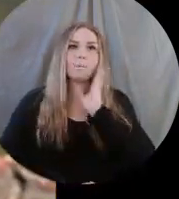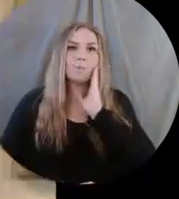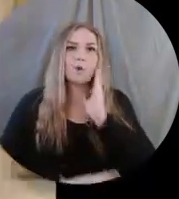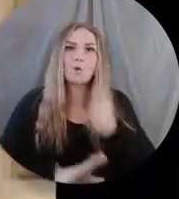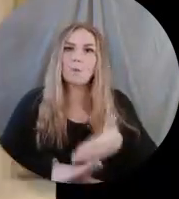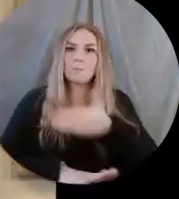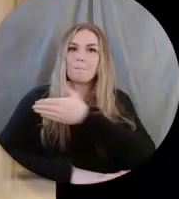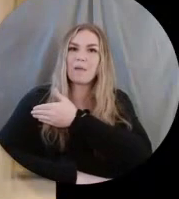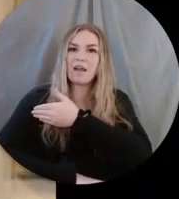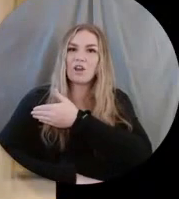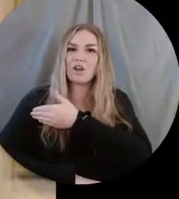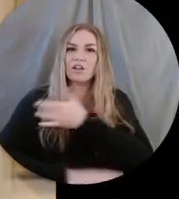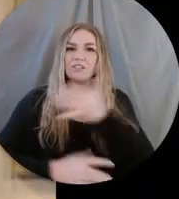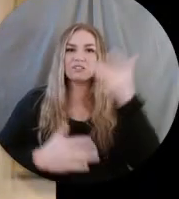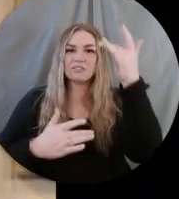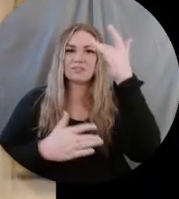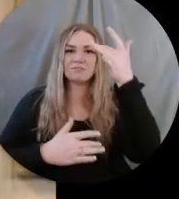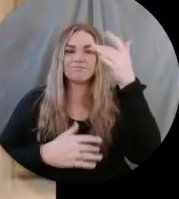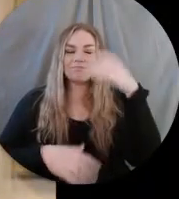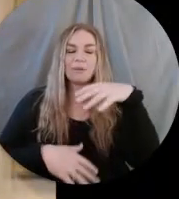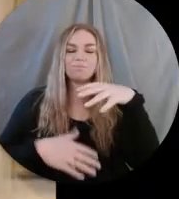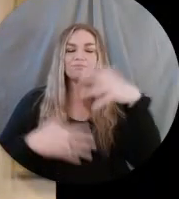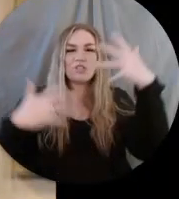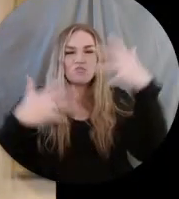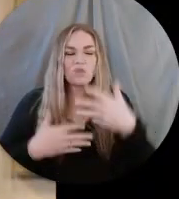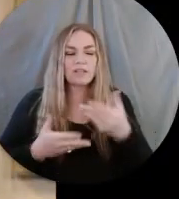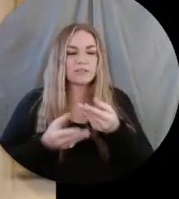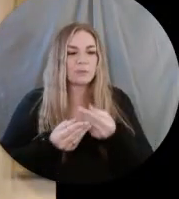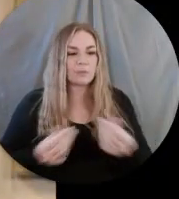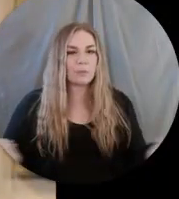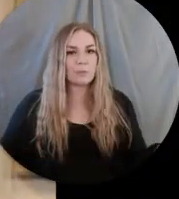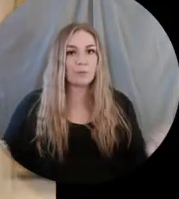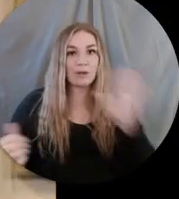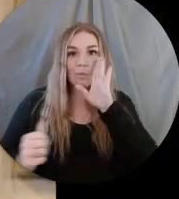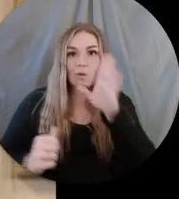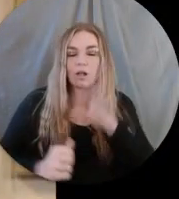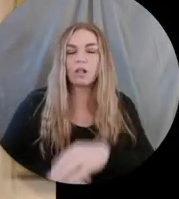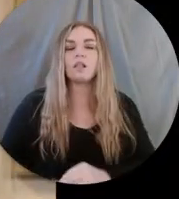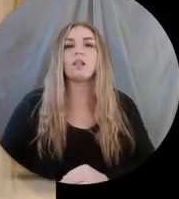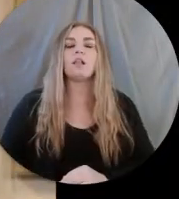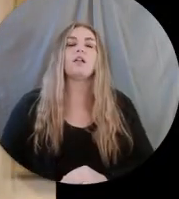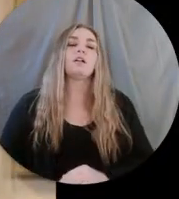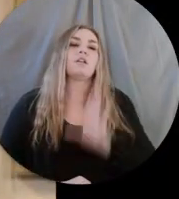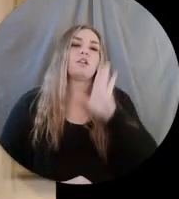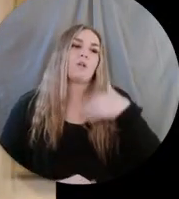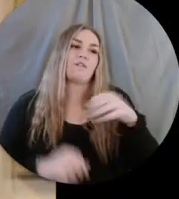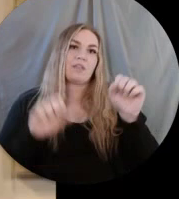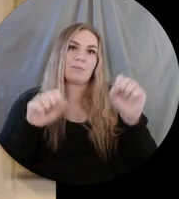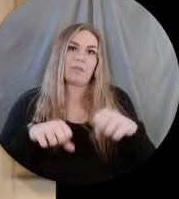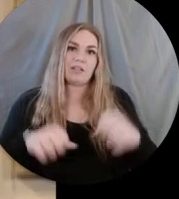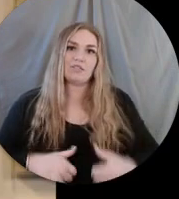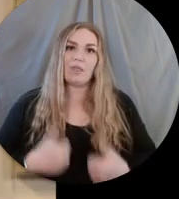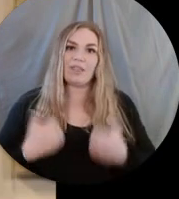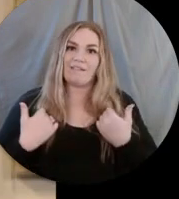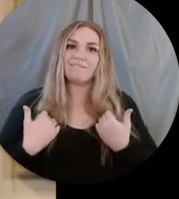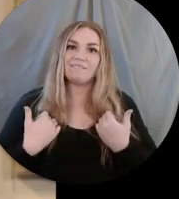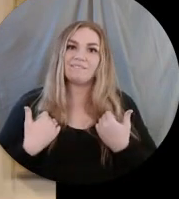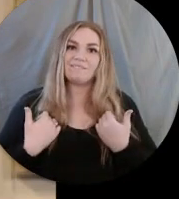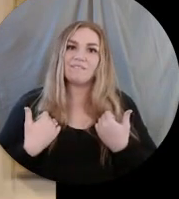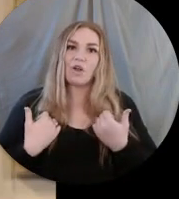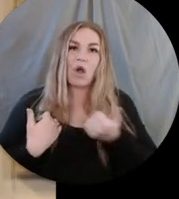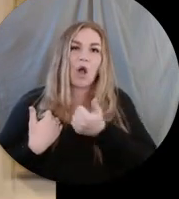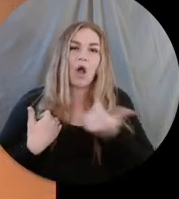-depressant things that are going on, those will be gone. And you will have the ability to live those dreams